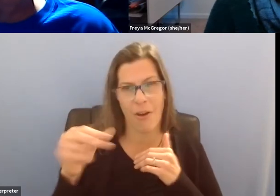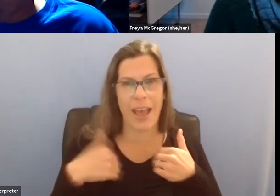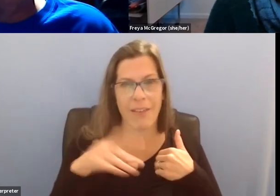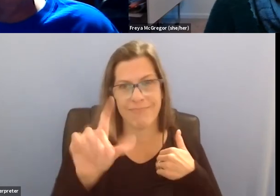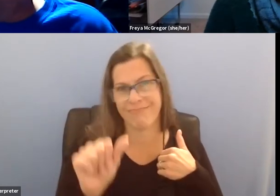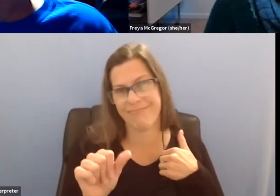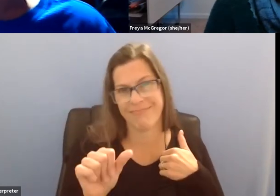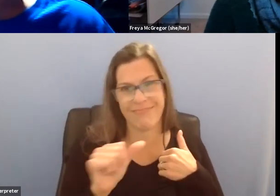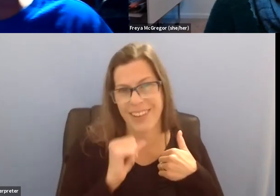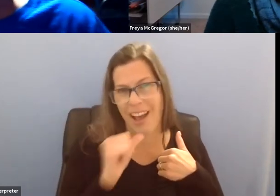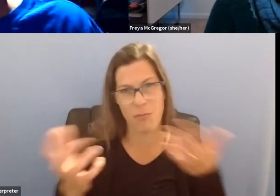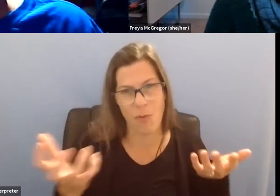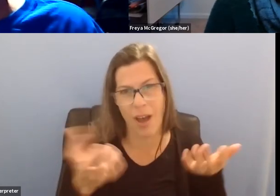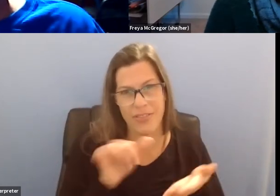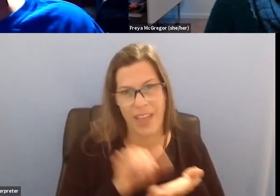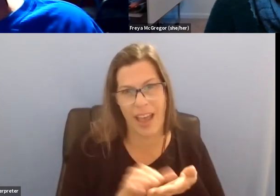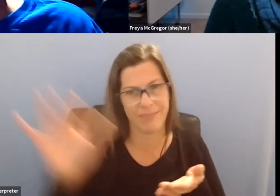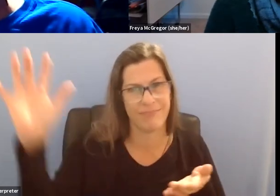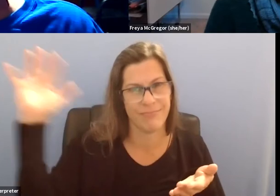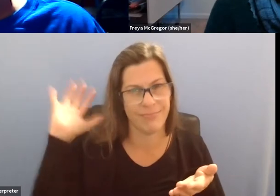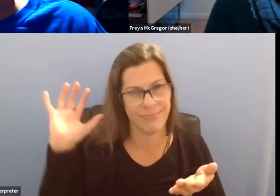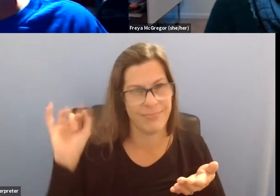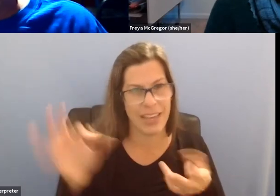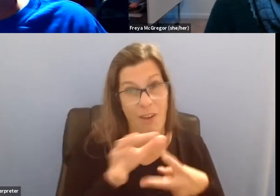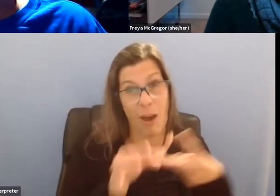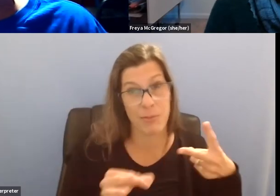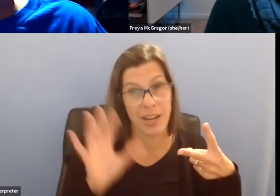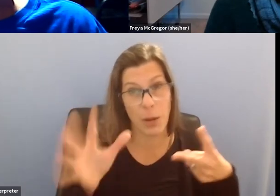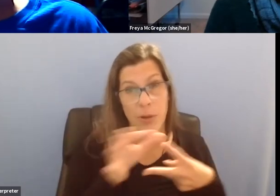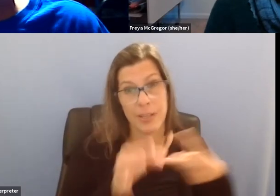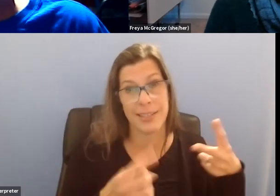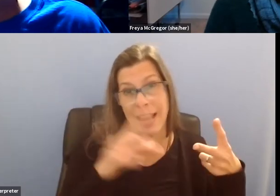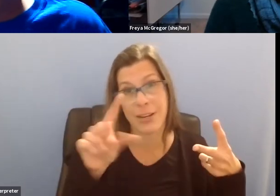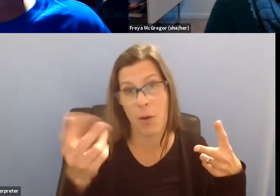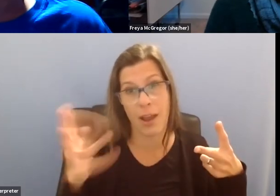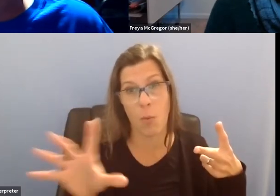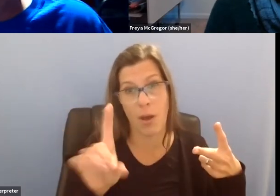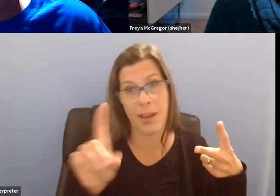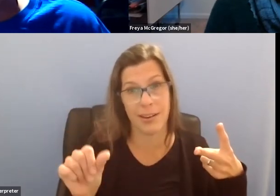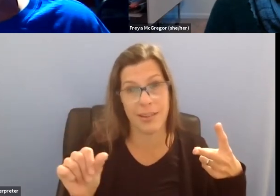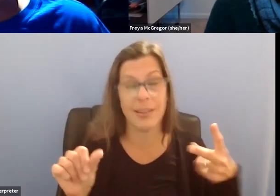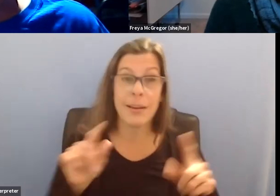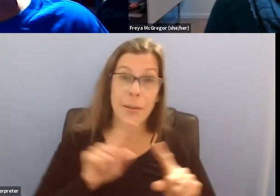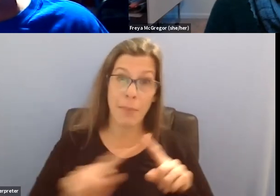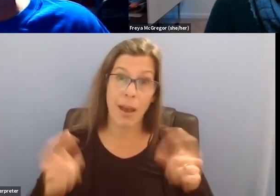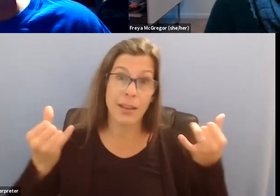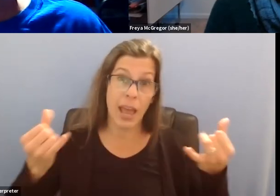I don't know who would really given the option, but I am very proud that I'm able to, um, uh,